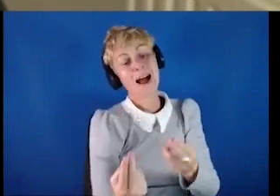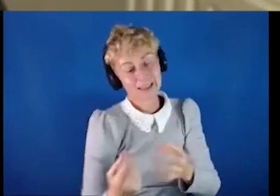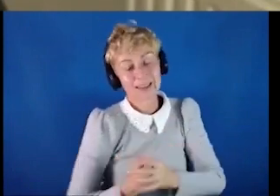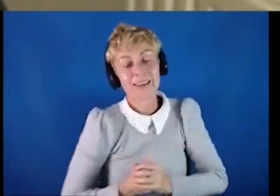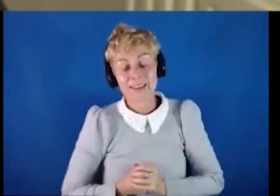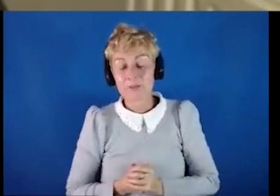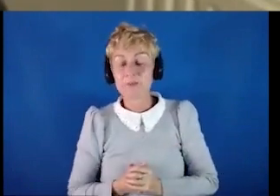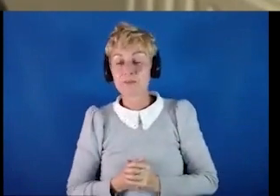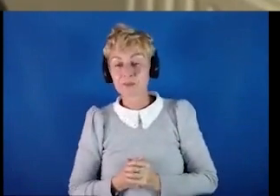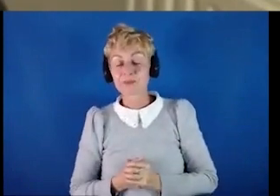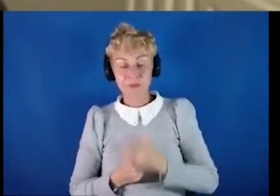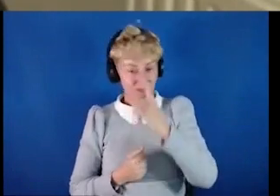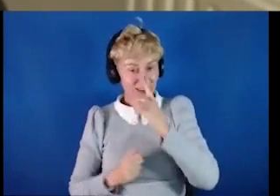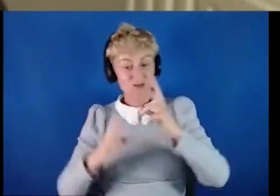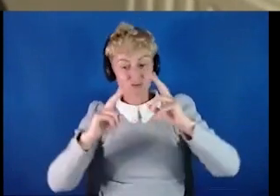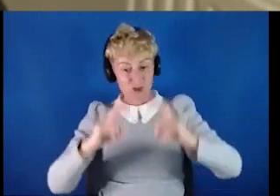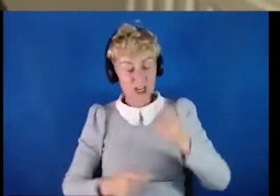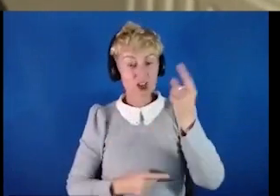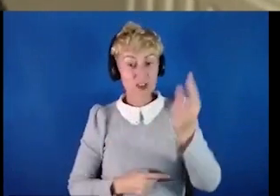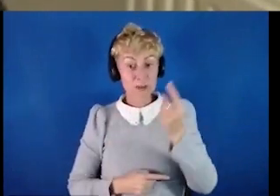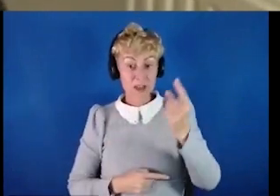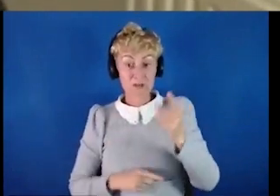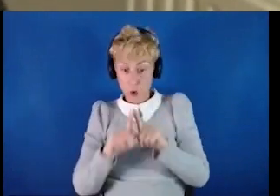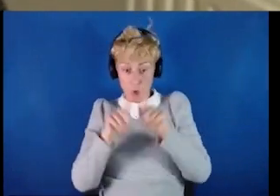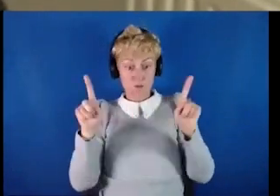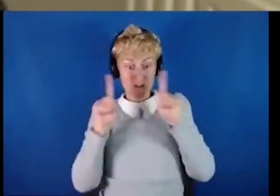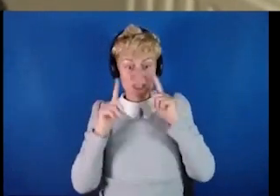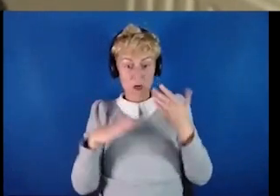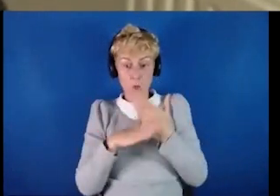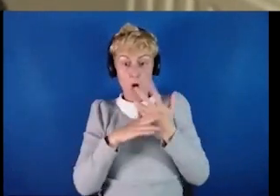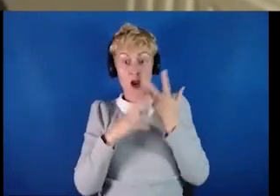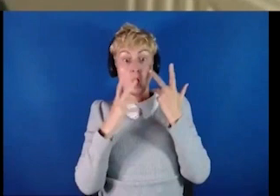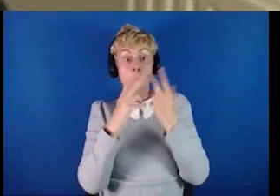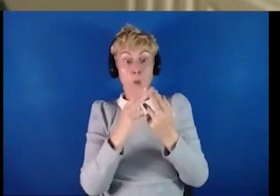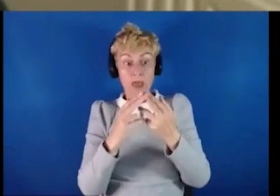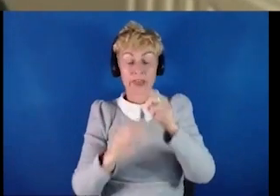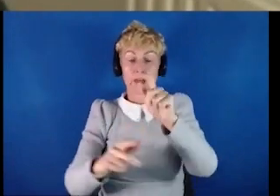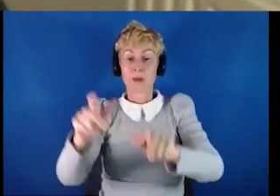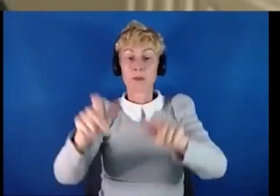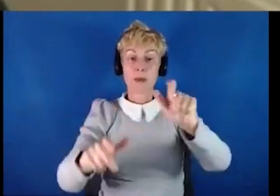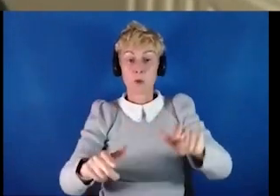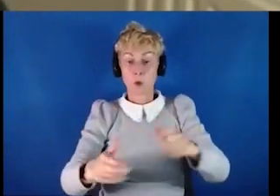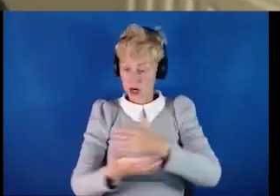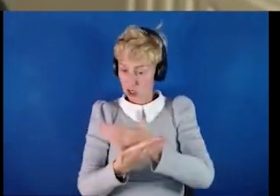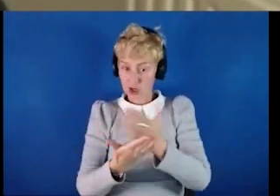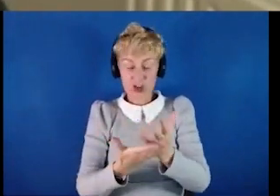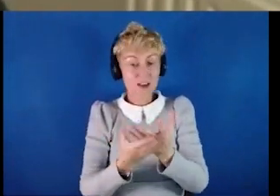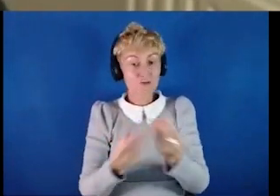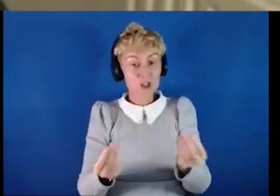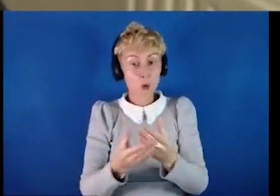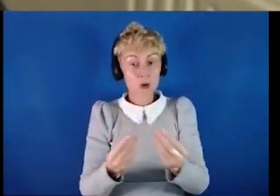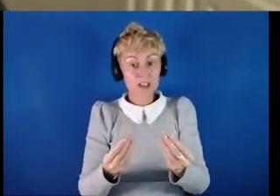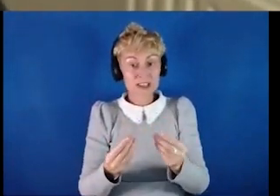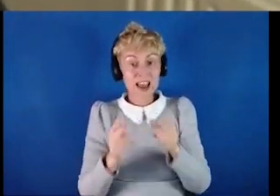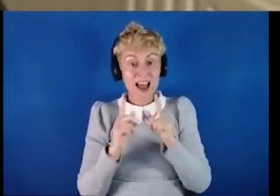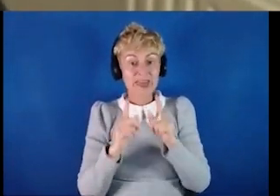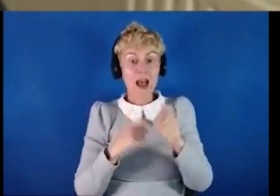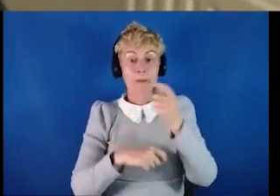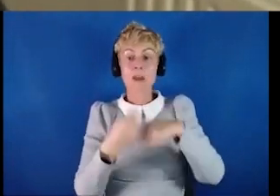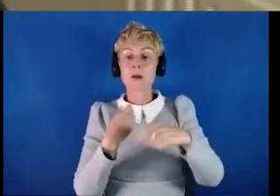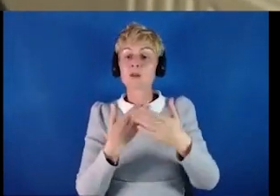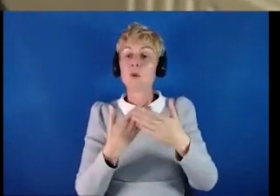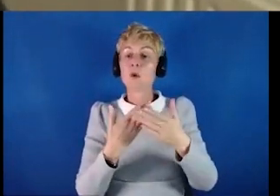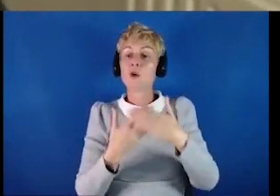to do research. So universities work with them, that they share their resources, and those fragments become more indicative of